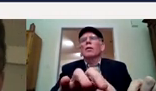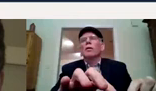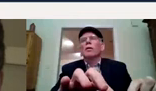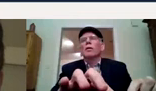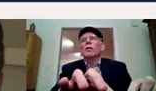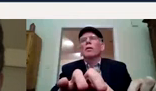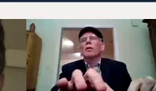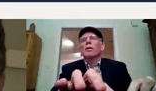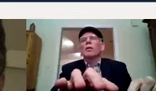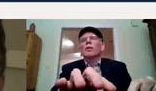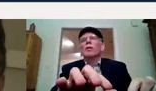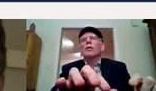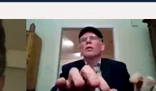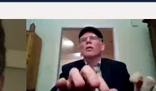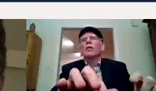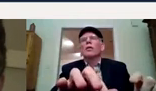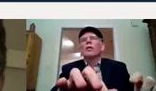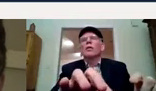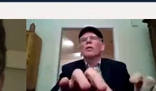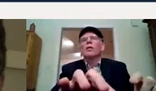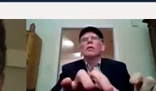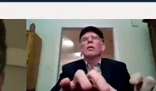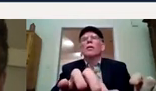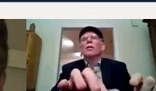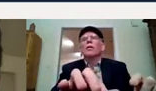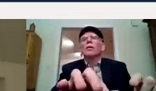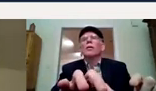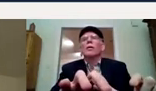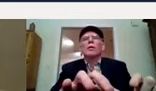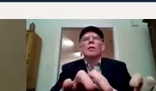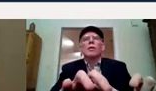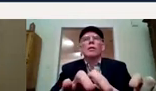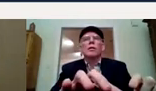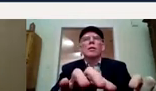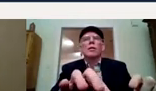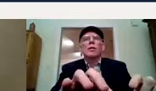a great corporate citizen. Next and possibly last.